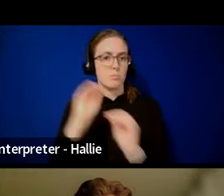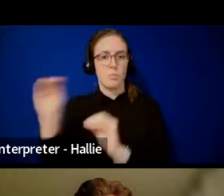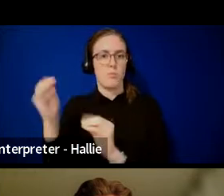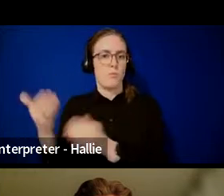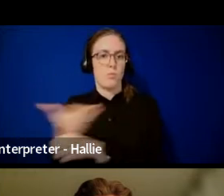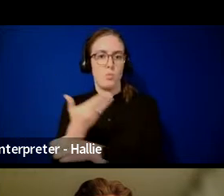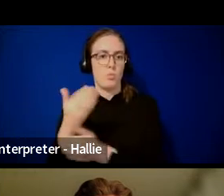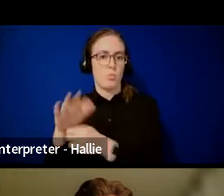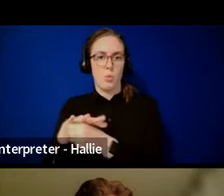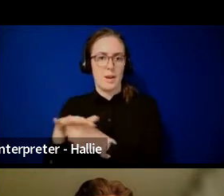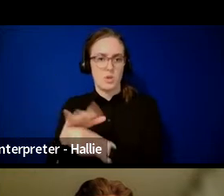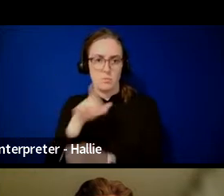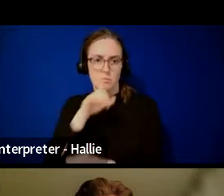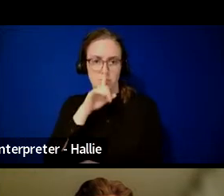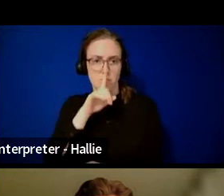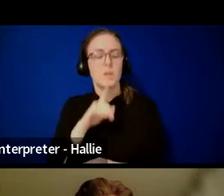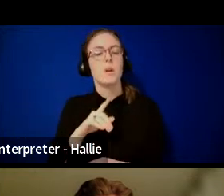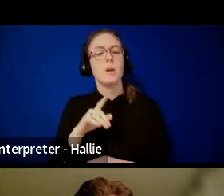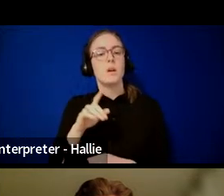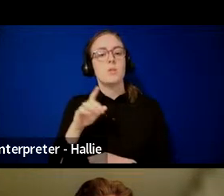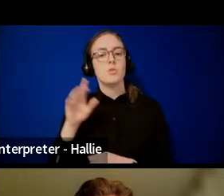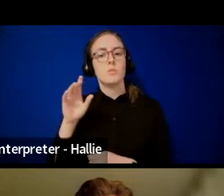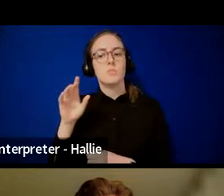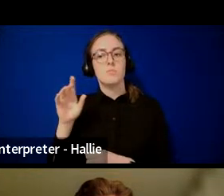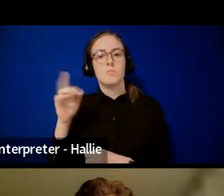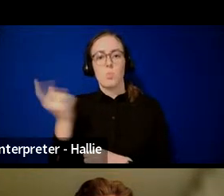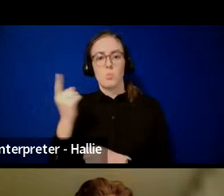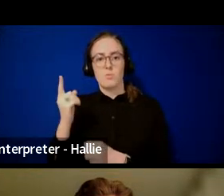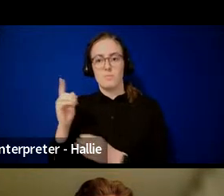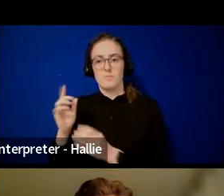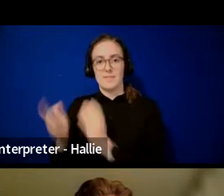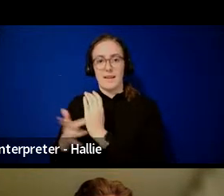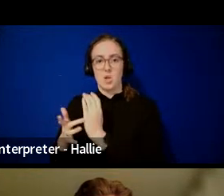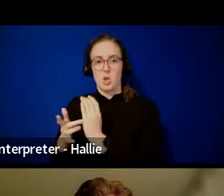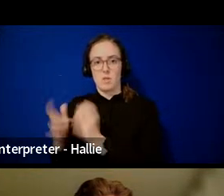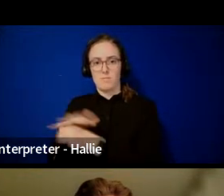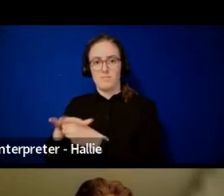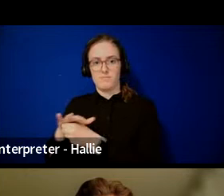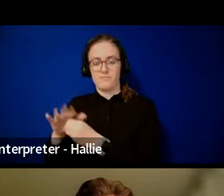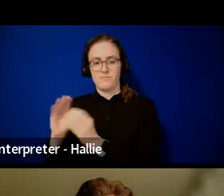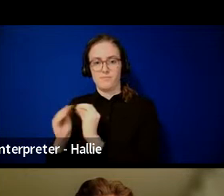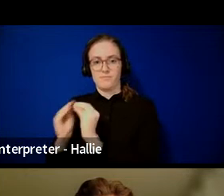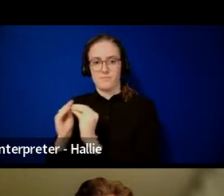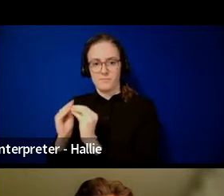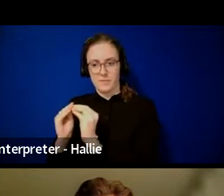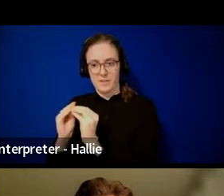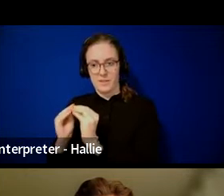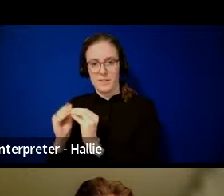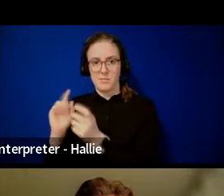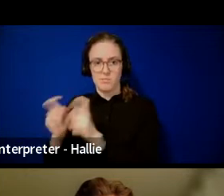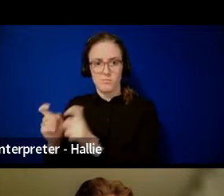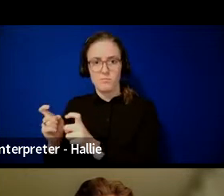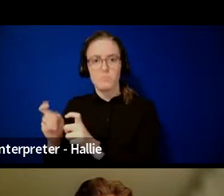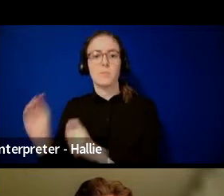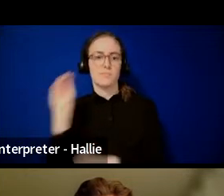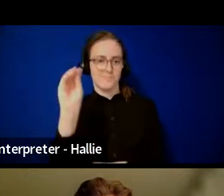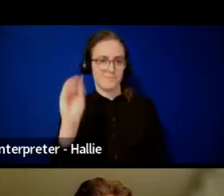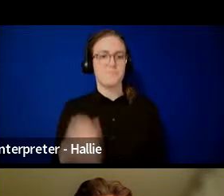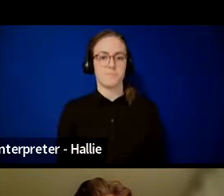location. It was just taken by our technical branch to be modified. So if you guys have any questions or anything, I'll be happy to answer them